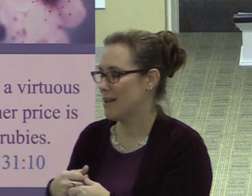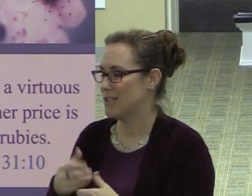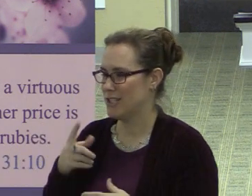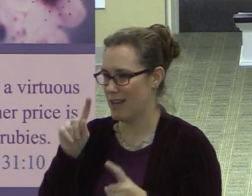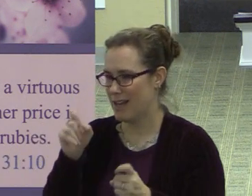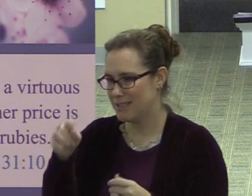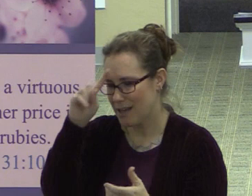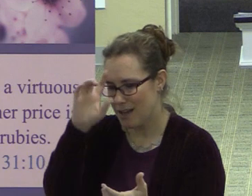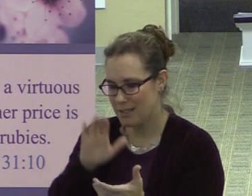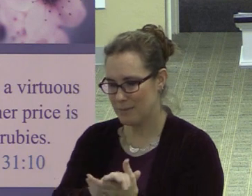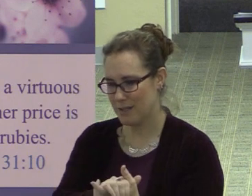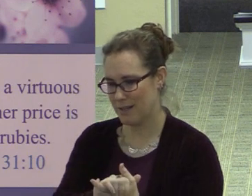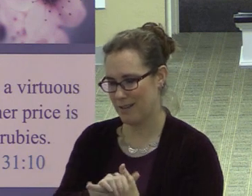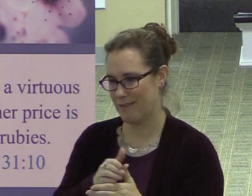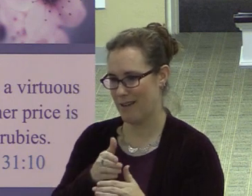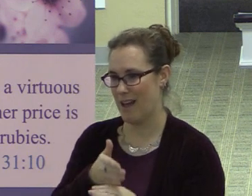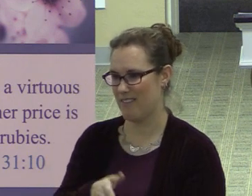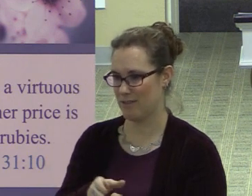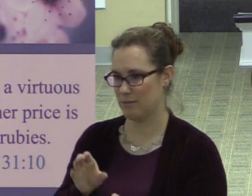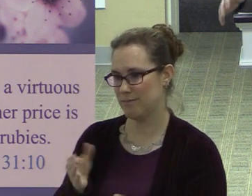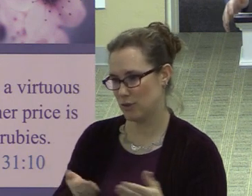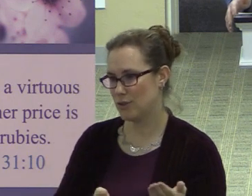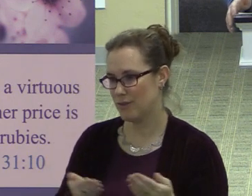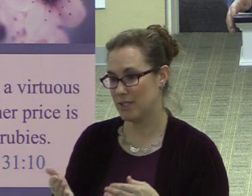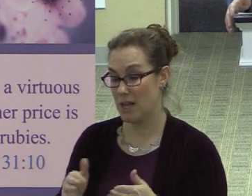husband, after service,